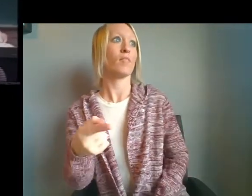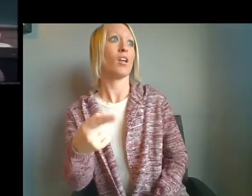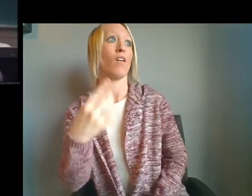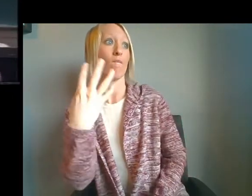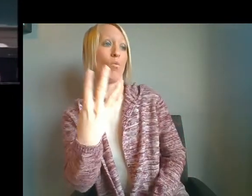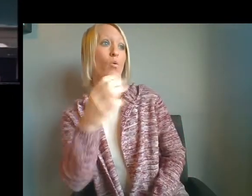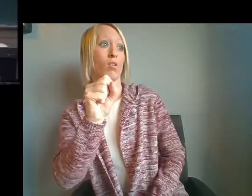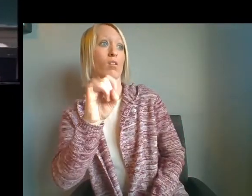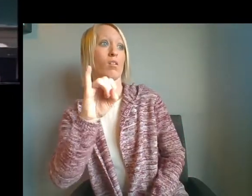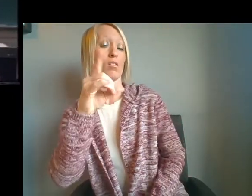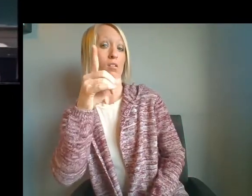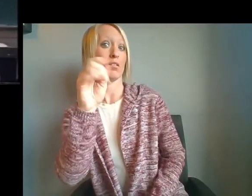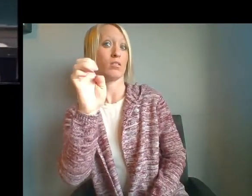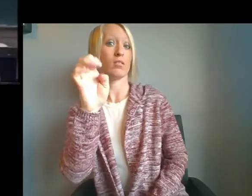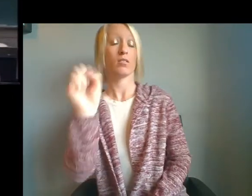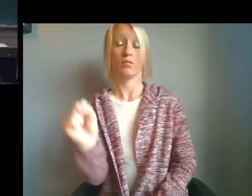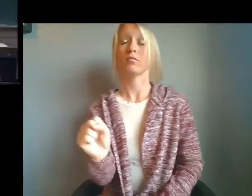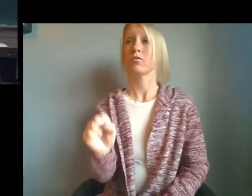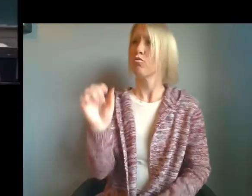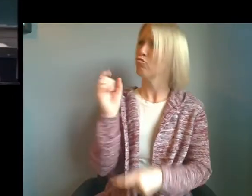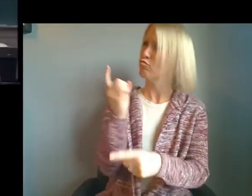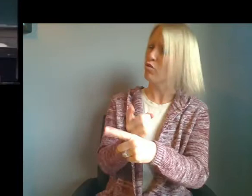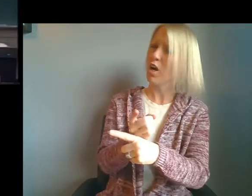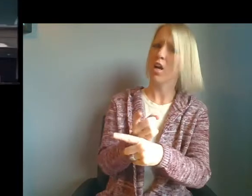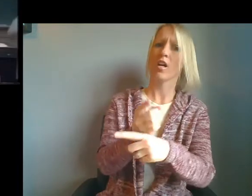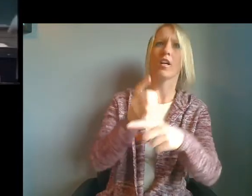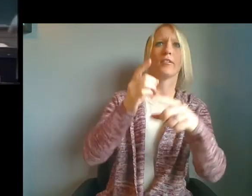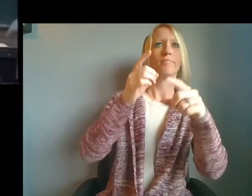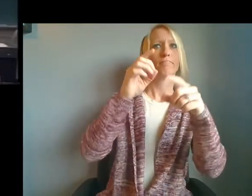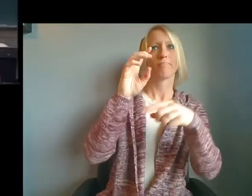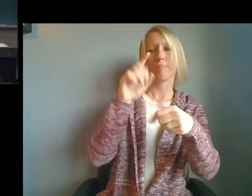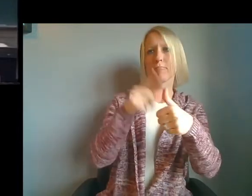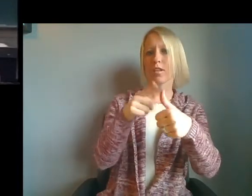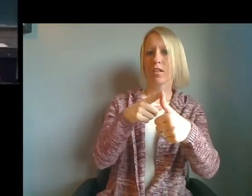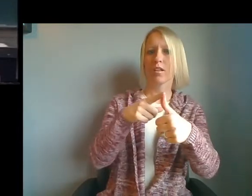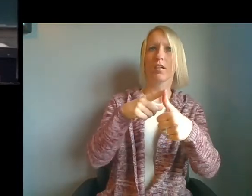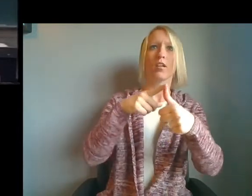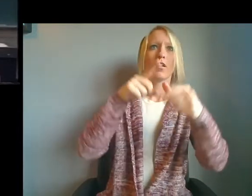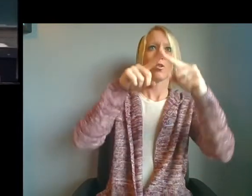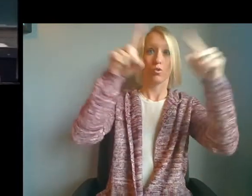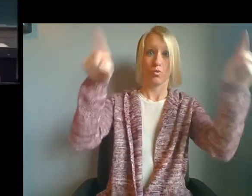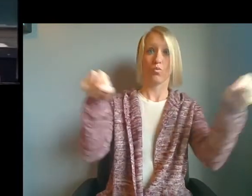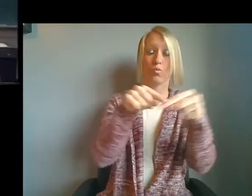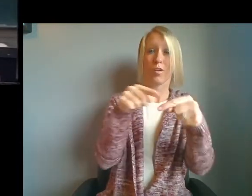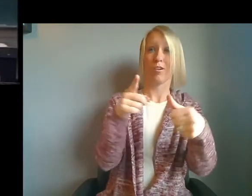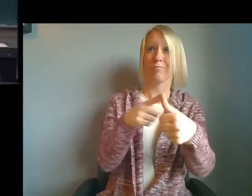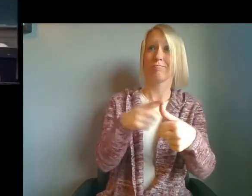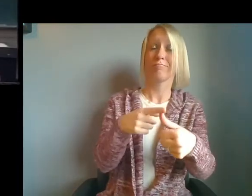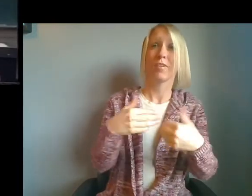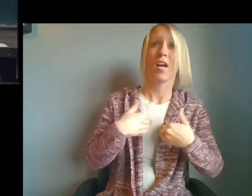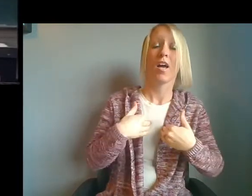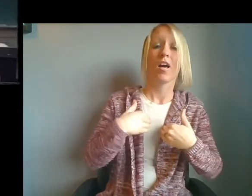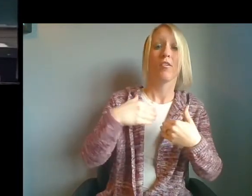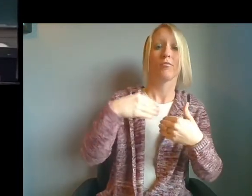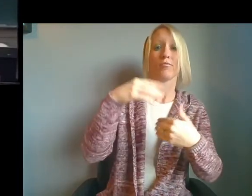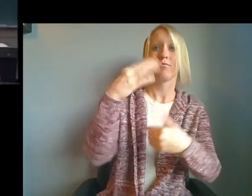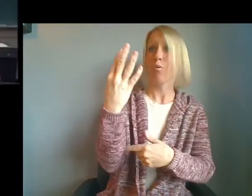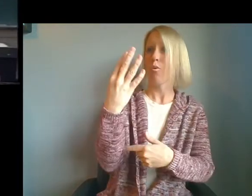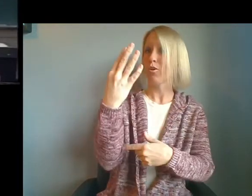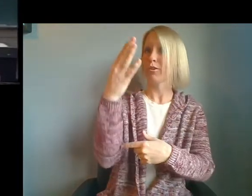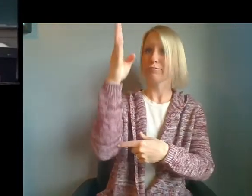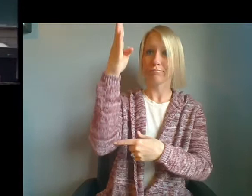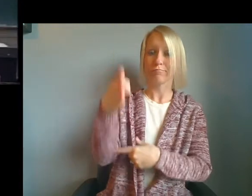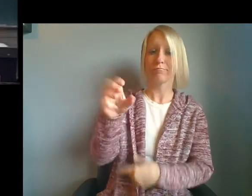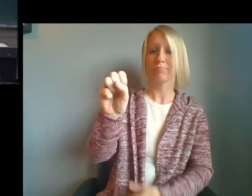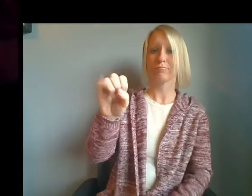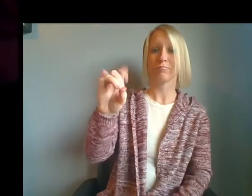little shape, this green shape. What's the green shape, Jimmy? Triangle. A triangle. You've had triangles for a long time. What's